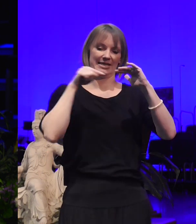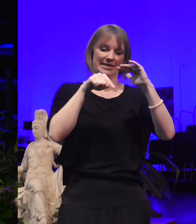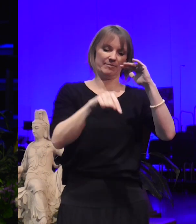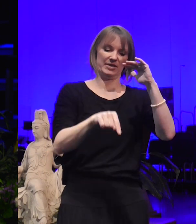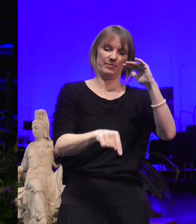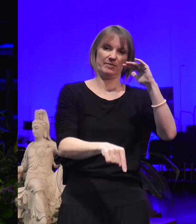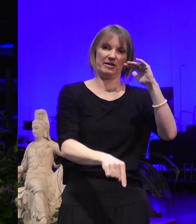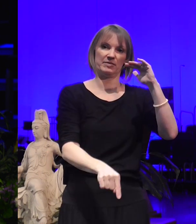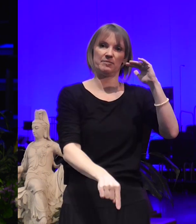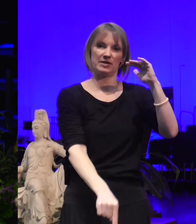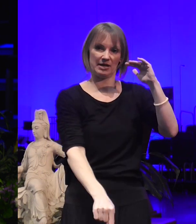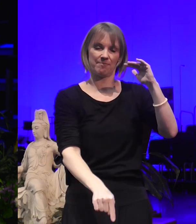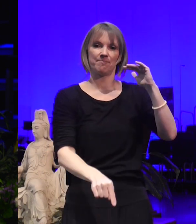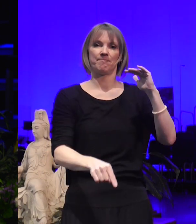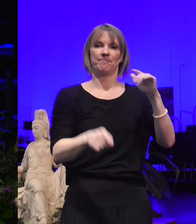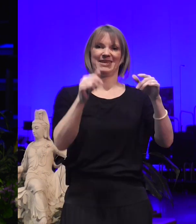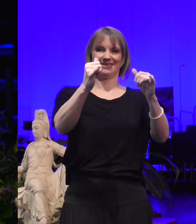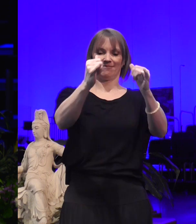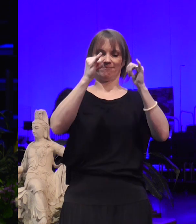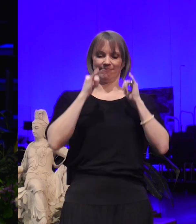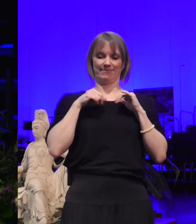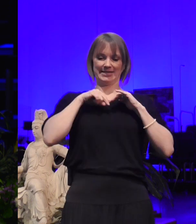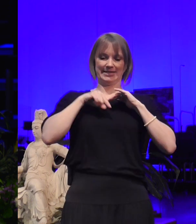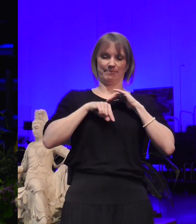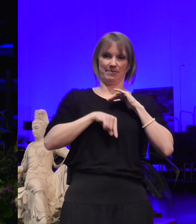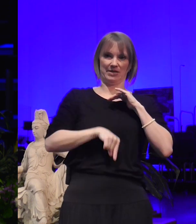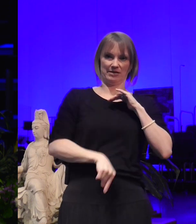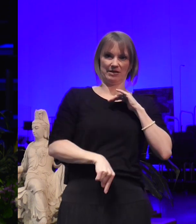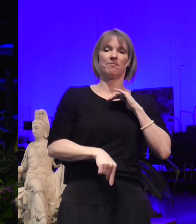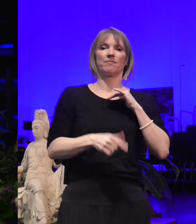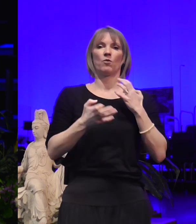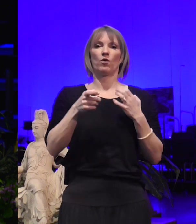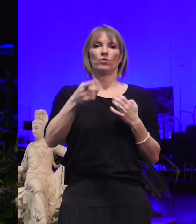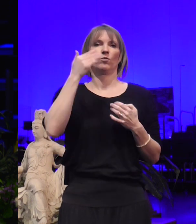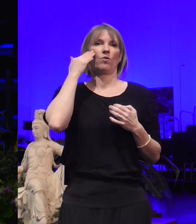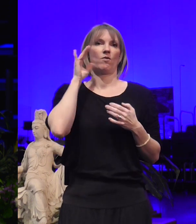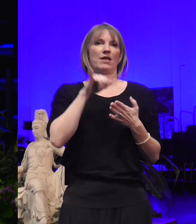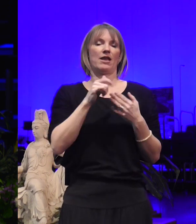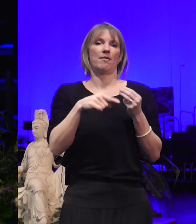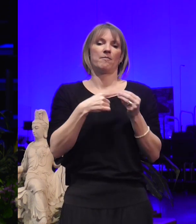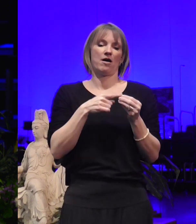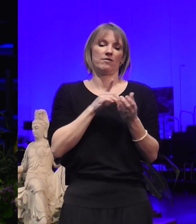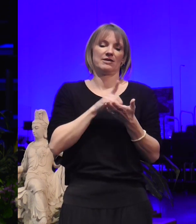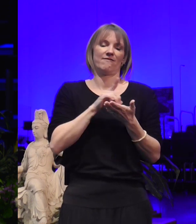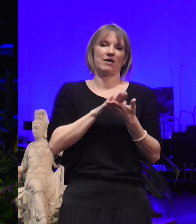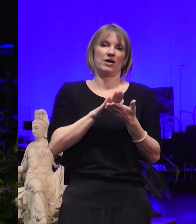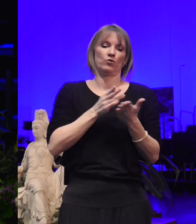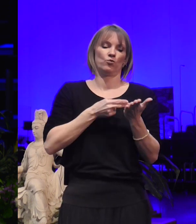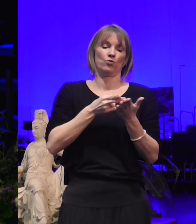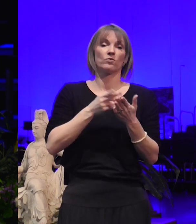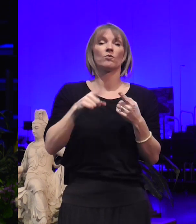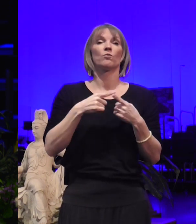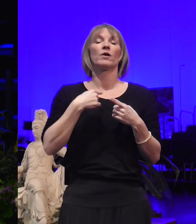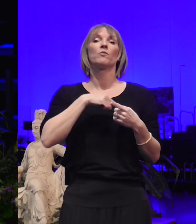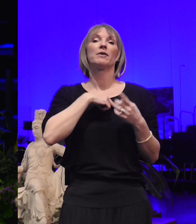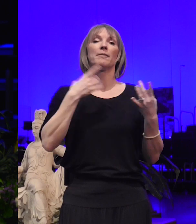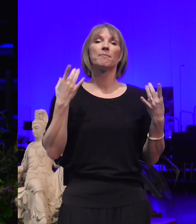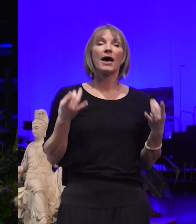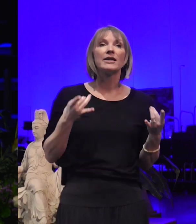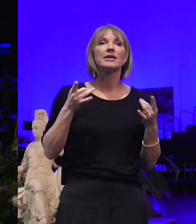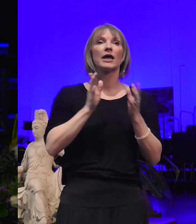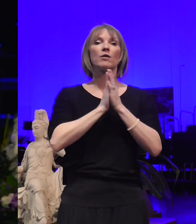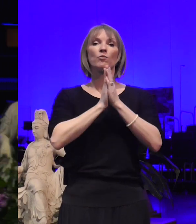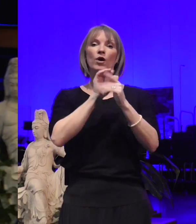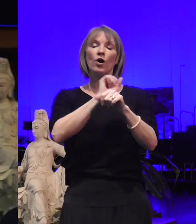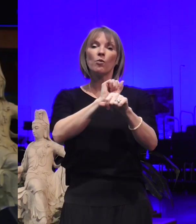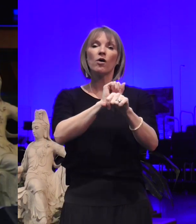deeper. And that's what I want you to know about these divine truths. When we're doing our meditation or our prayer